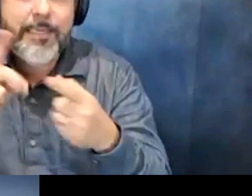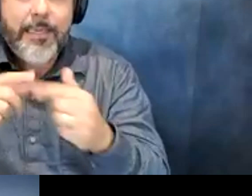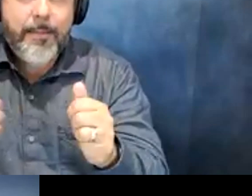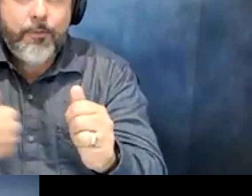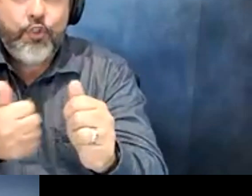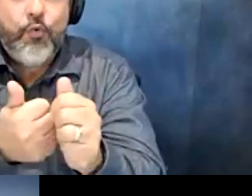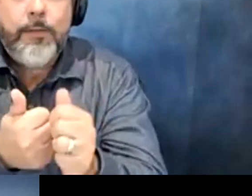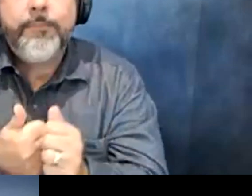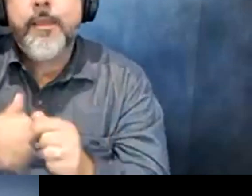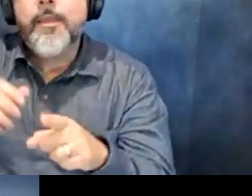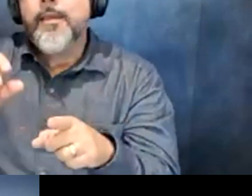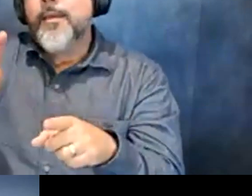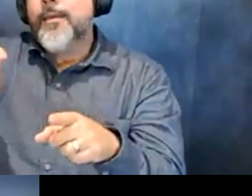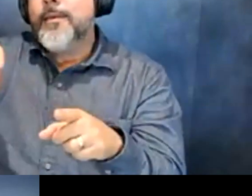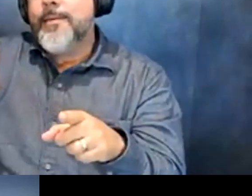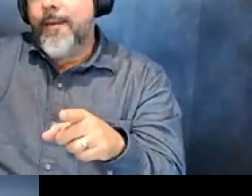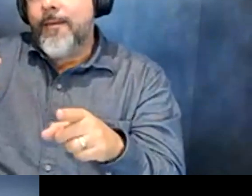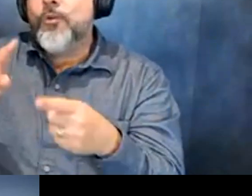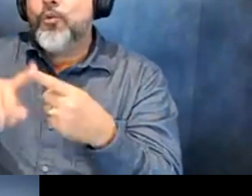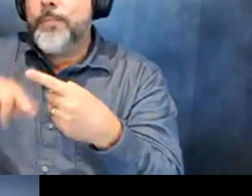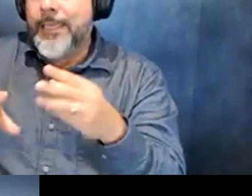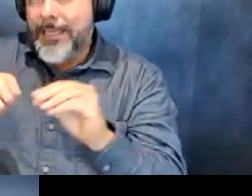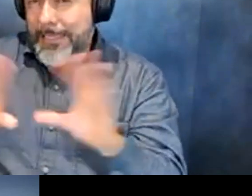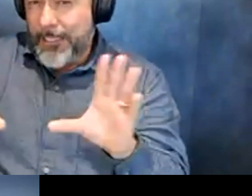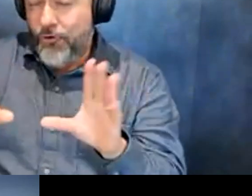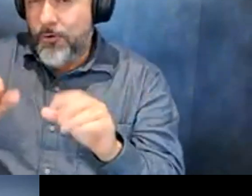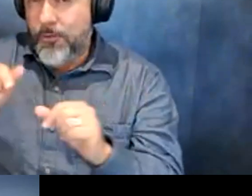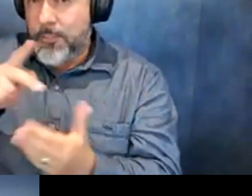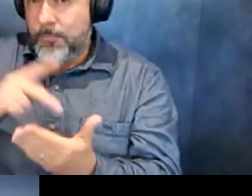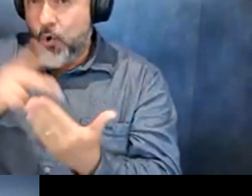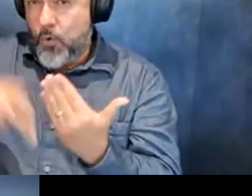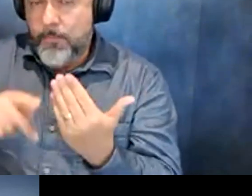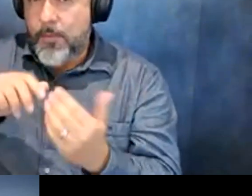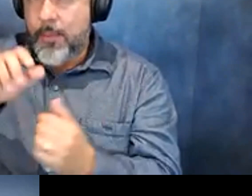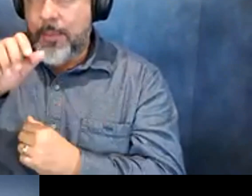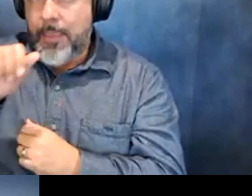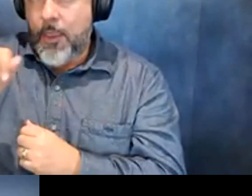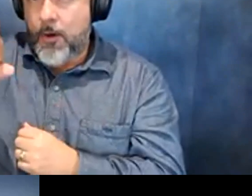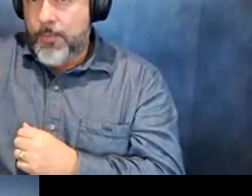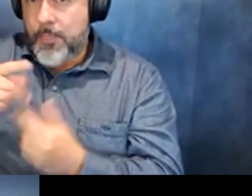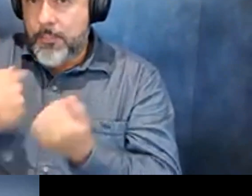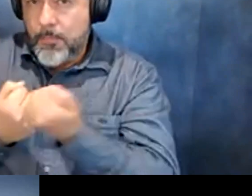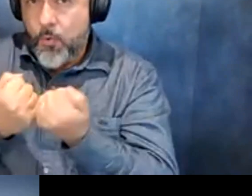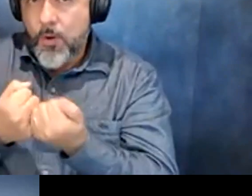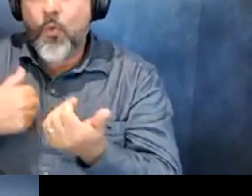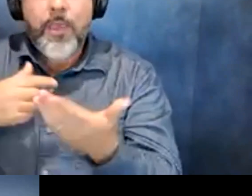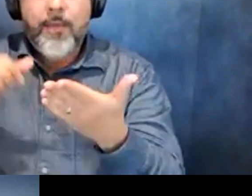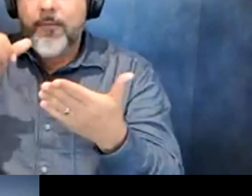And just to be clear, these are all programs ARP supports. We have submitted our letters and so